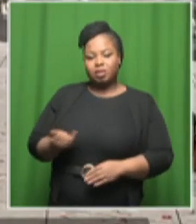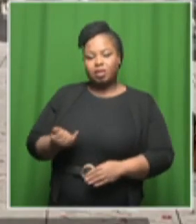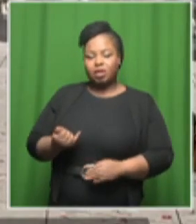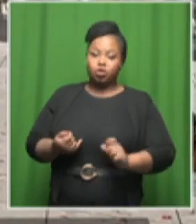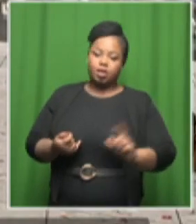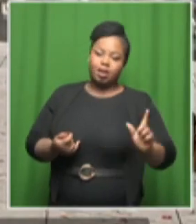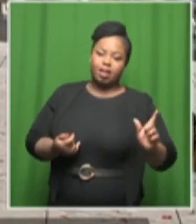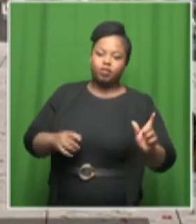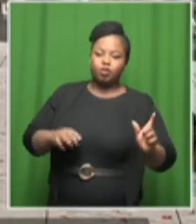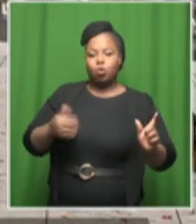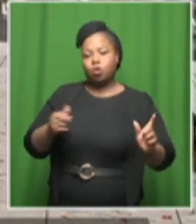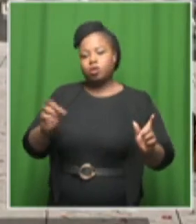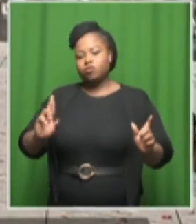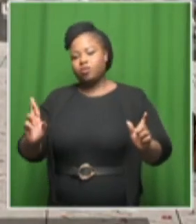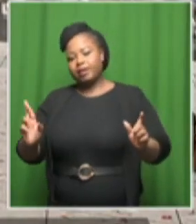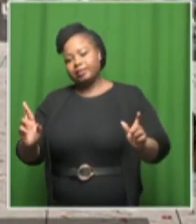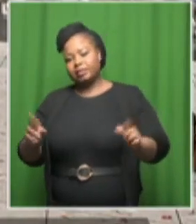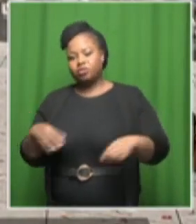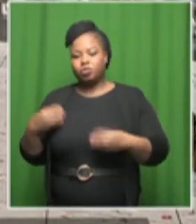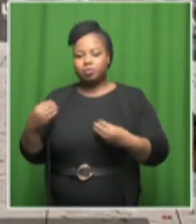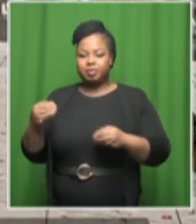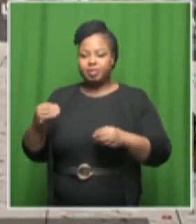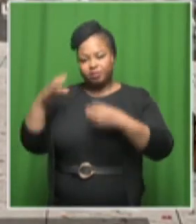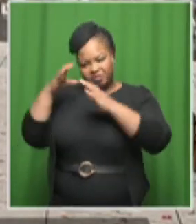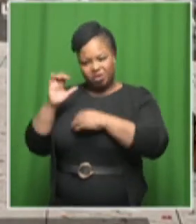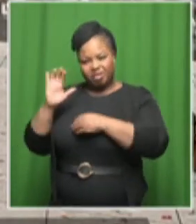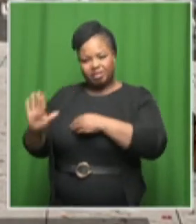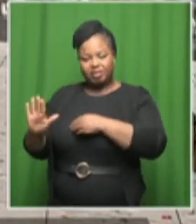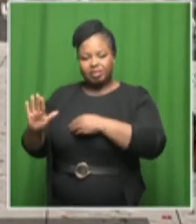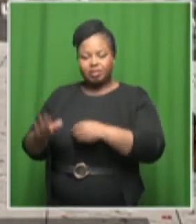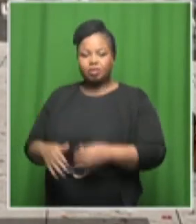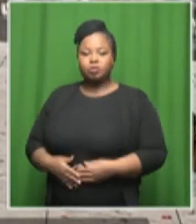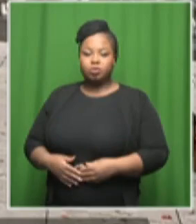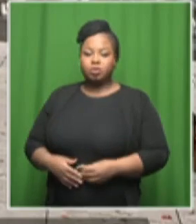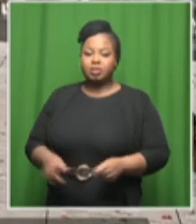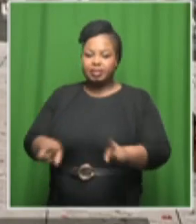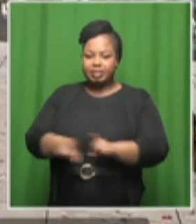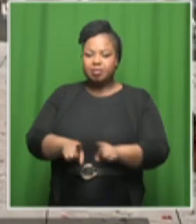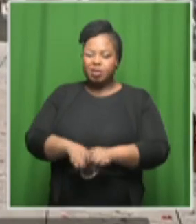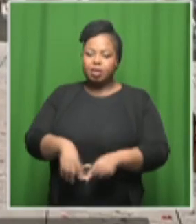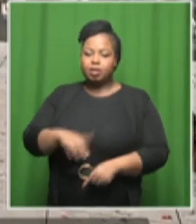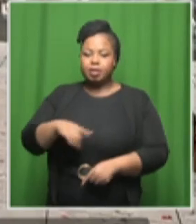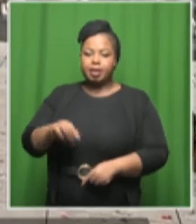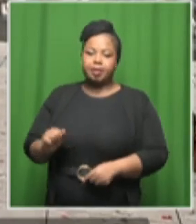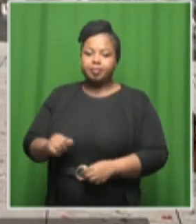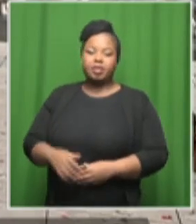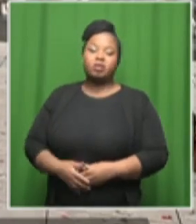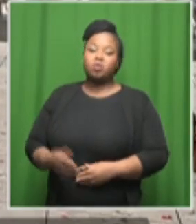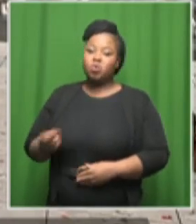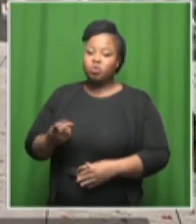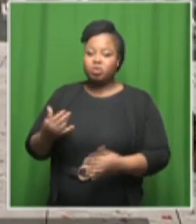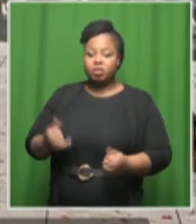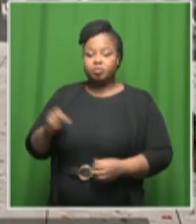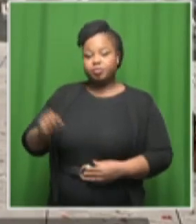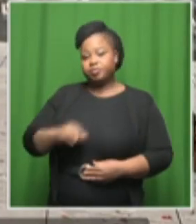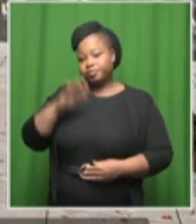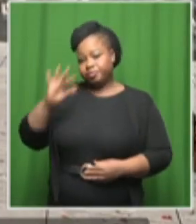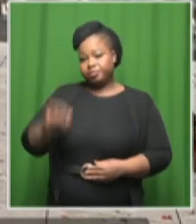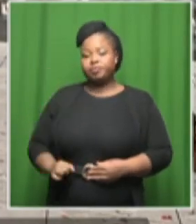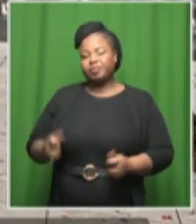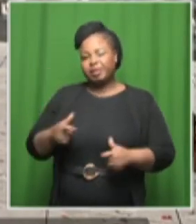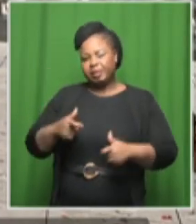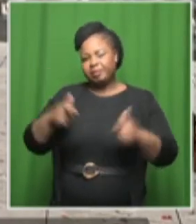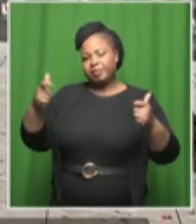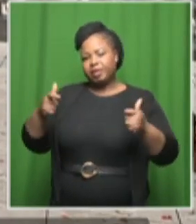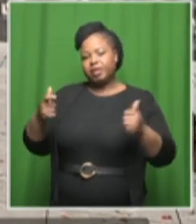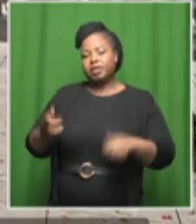left or the direction of the more business-friendly Democratic Alliance Party. South Africa is the largest trading